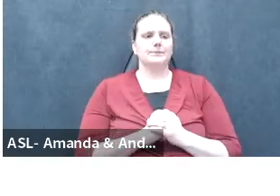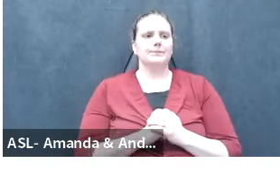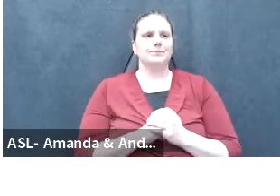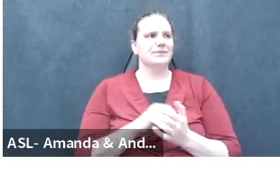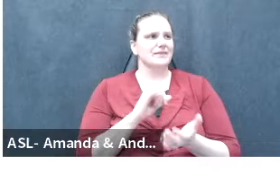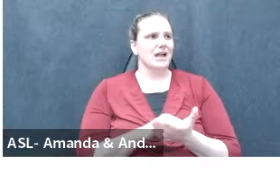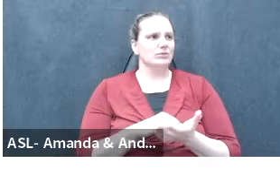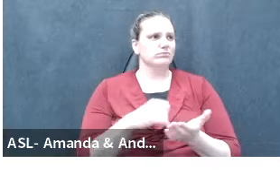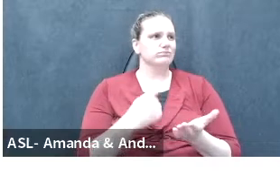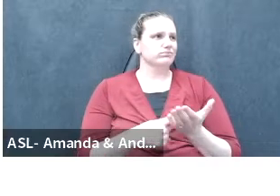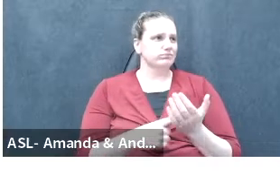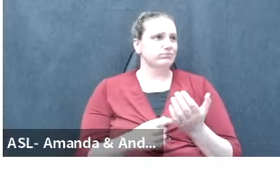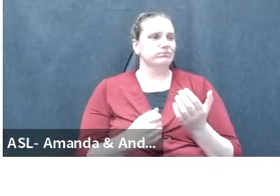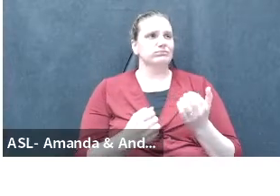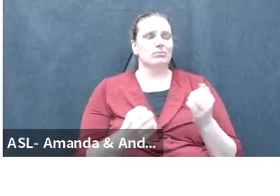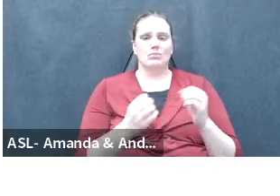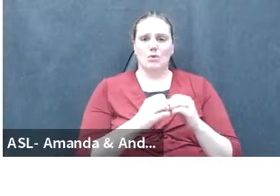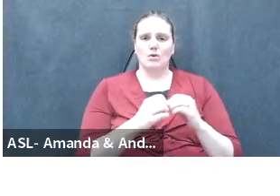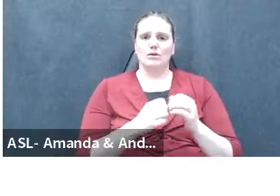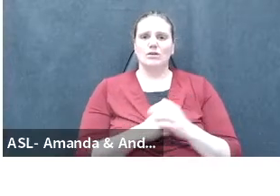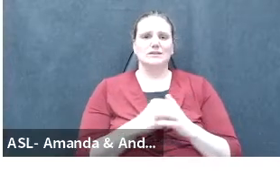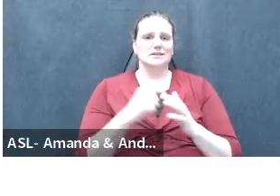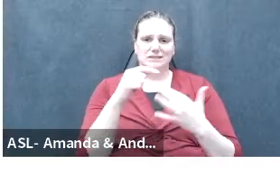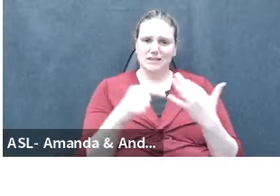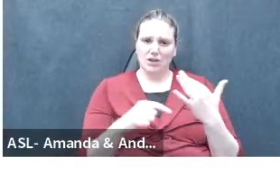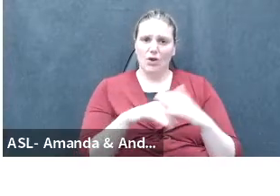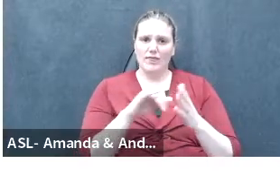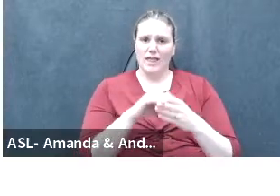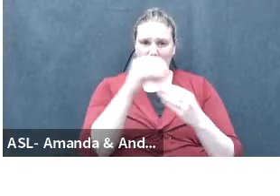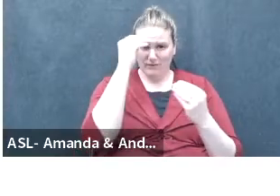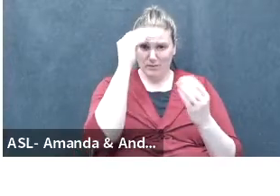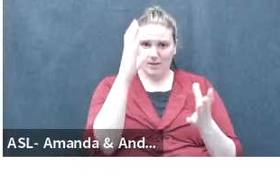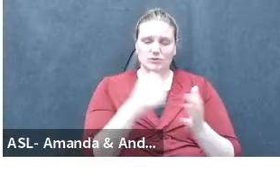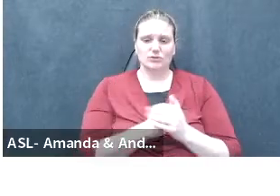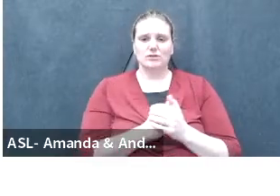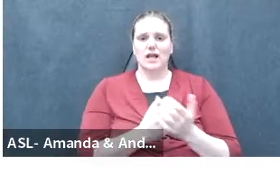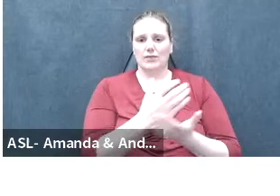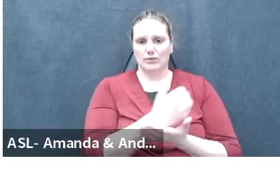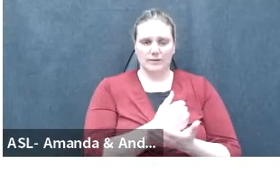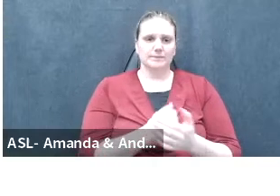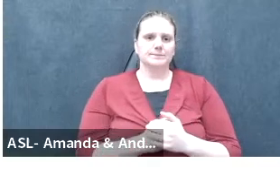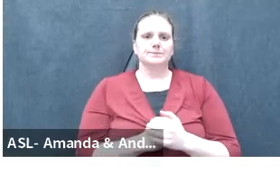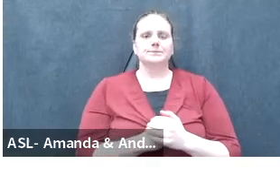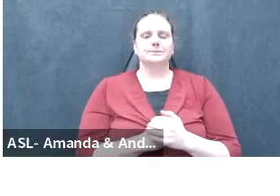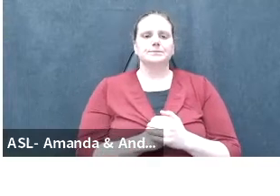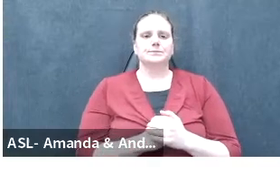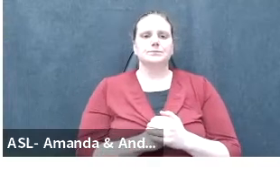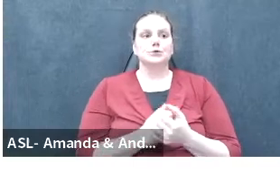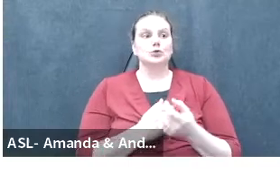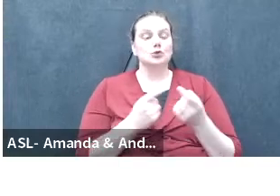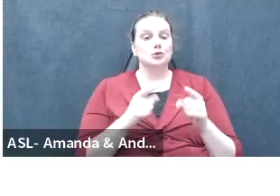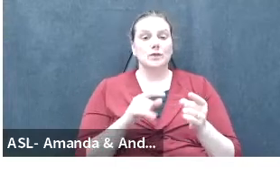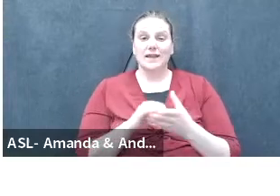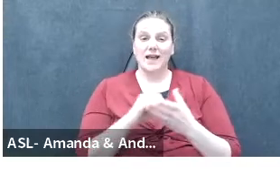here shortly a little bit in more detail on that information gathering. But during these